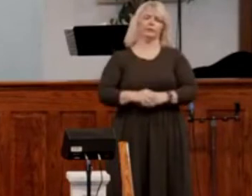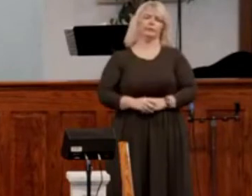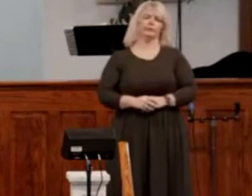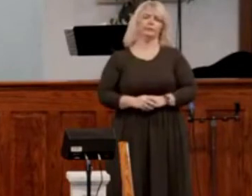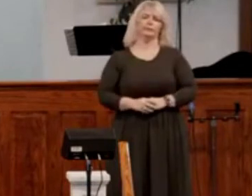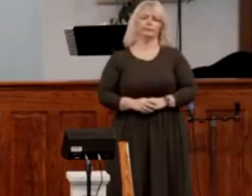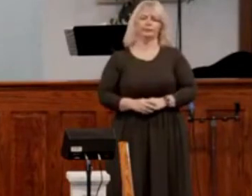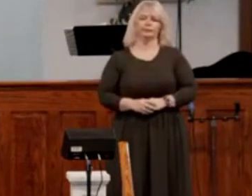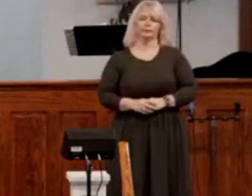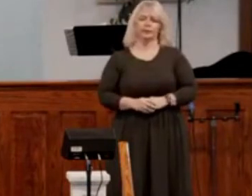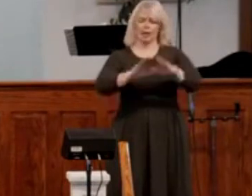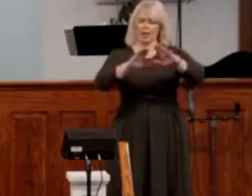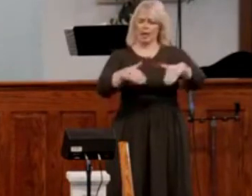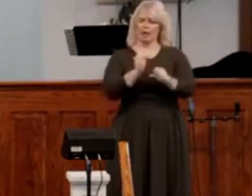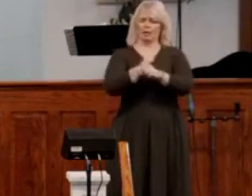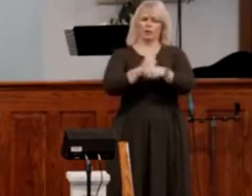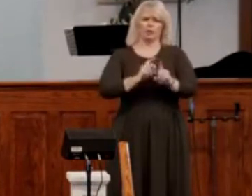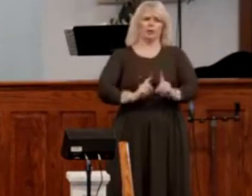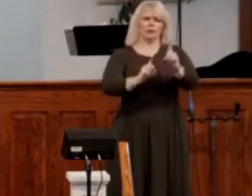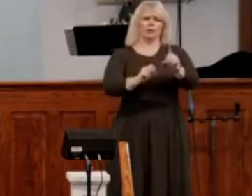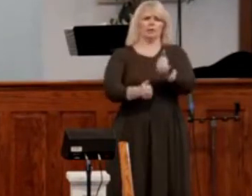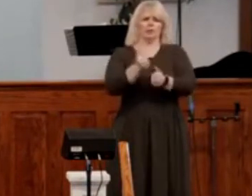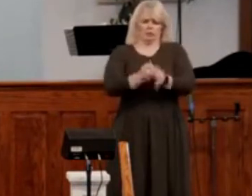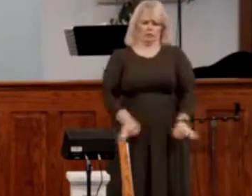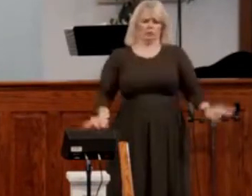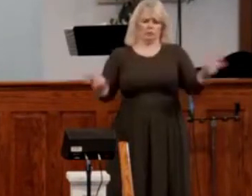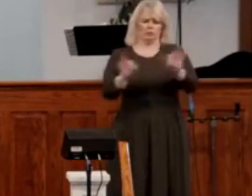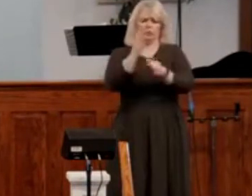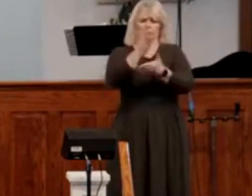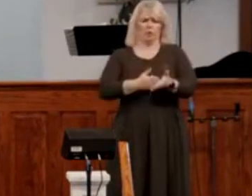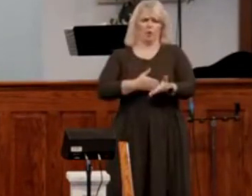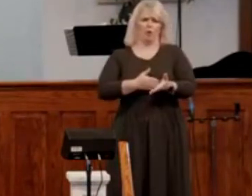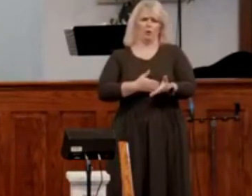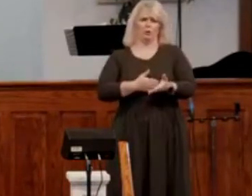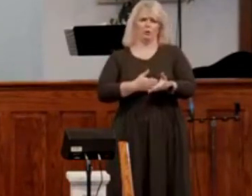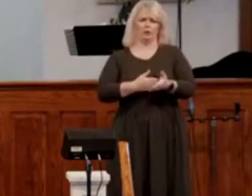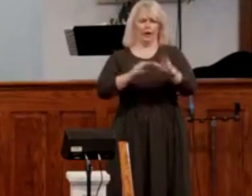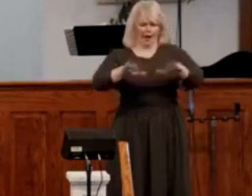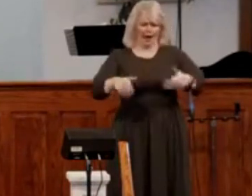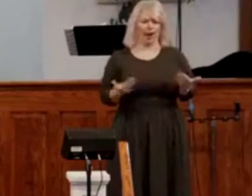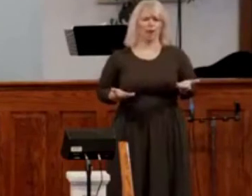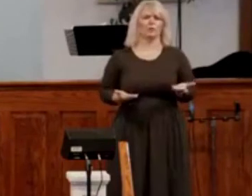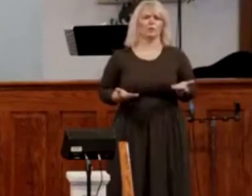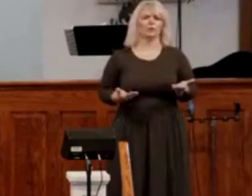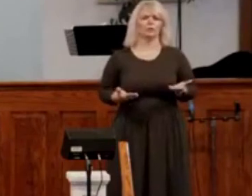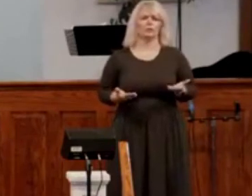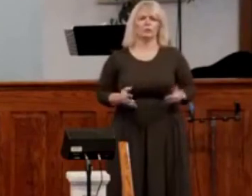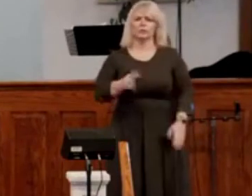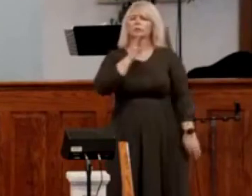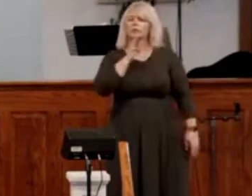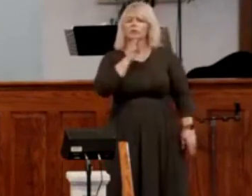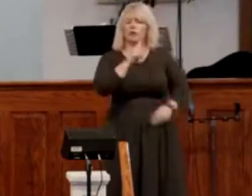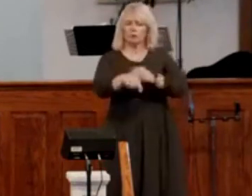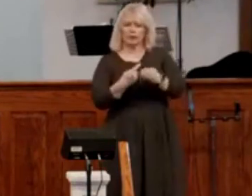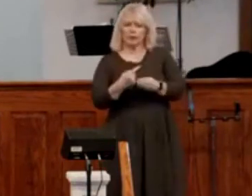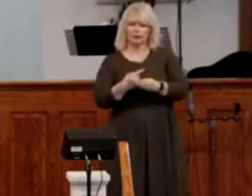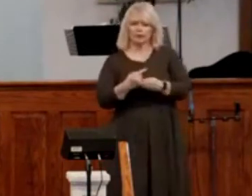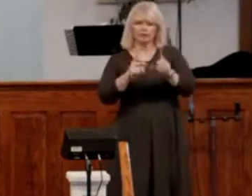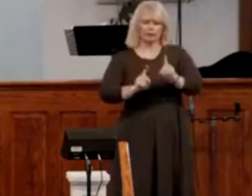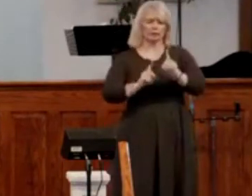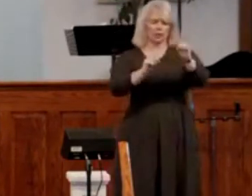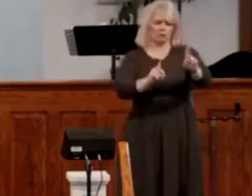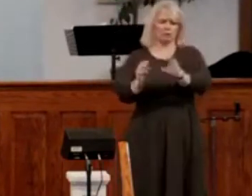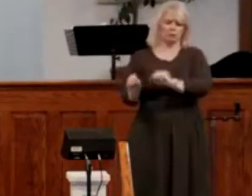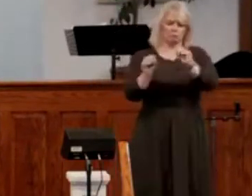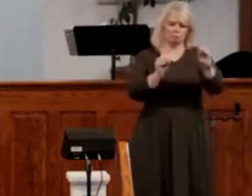you make discipleship the most important part of your life as a believer? How do you do it? Well, if we've talked about the fact that discipleship is